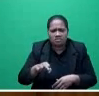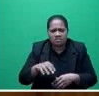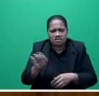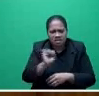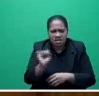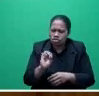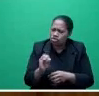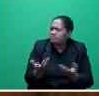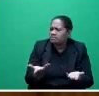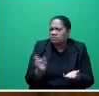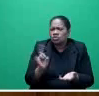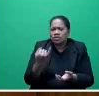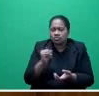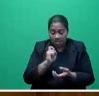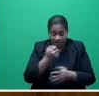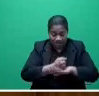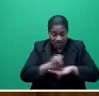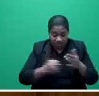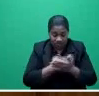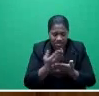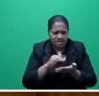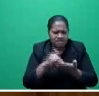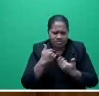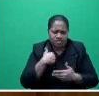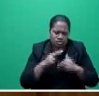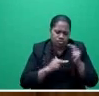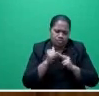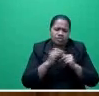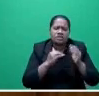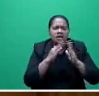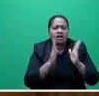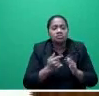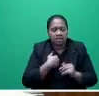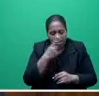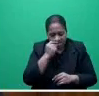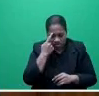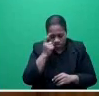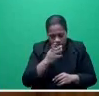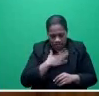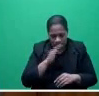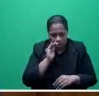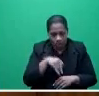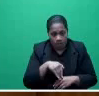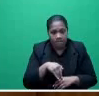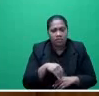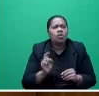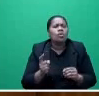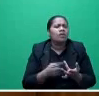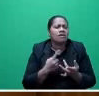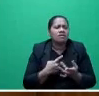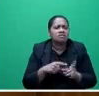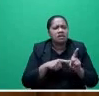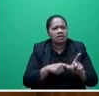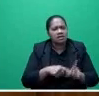government of the day is helping me out to build a house which I can call my home? What else as a young